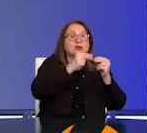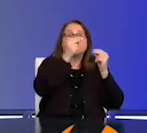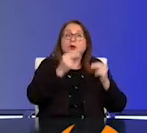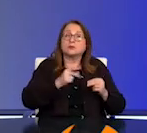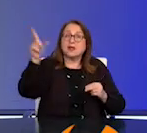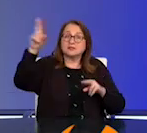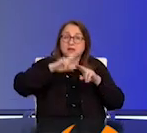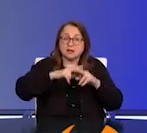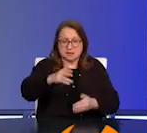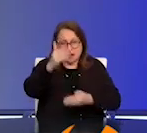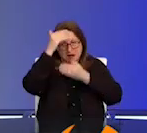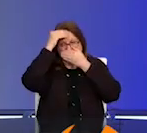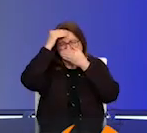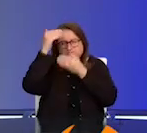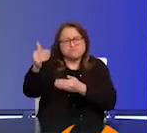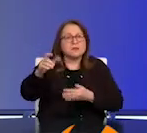nations.